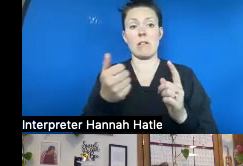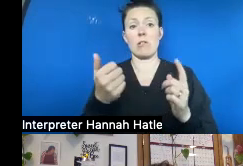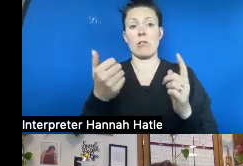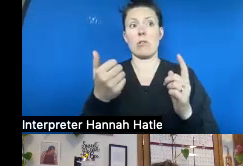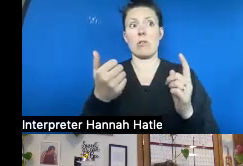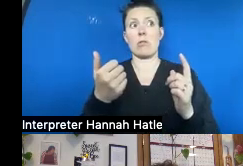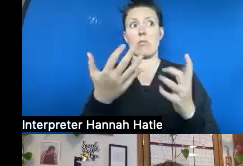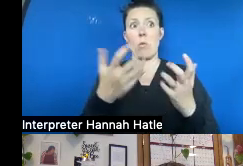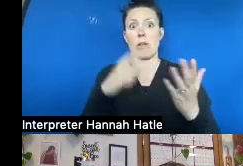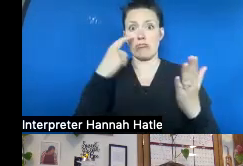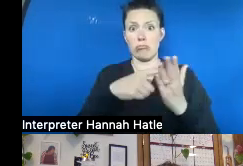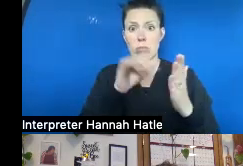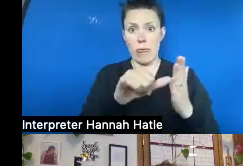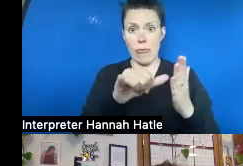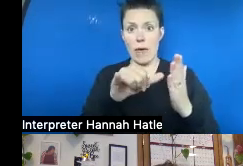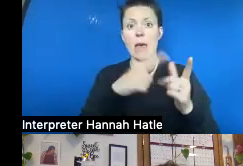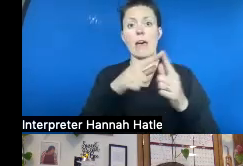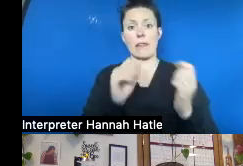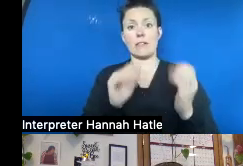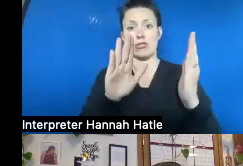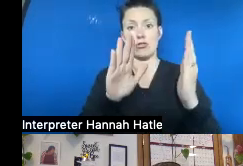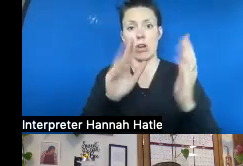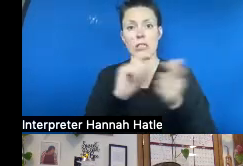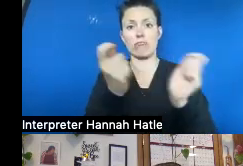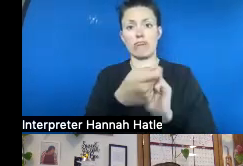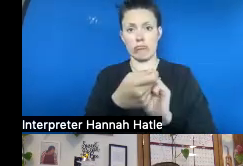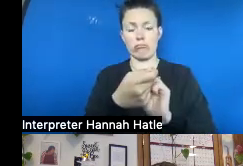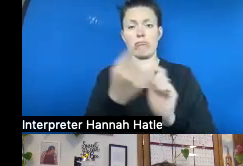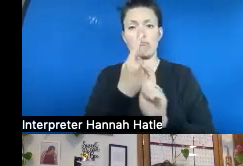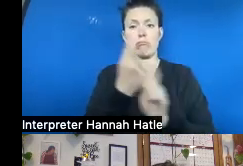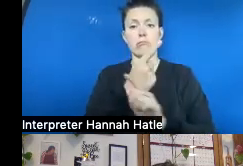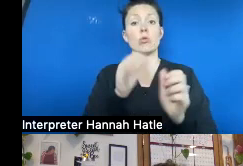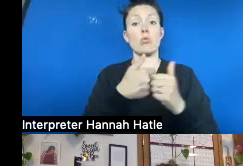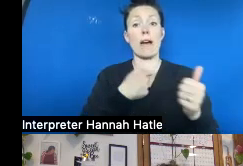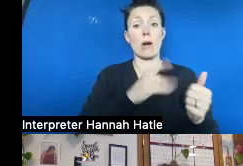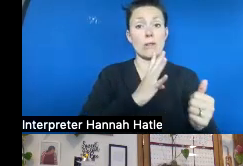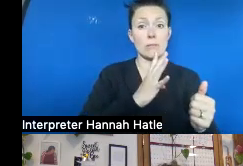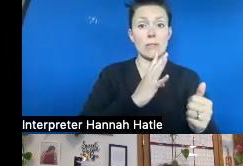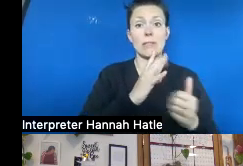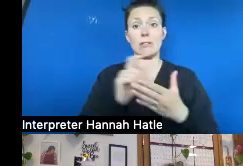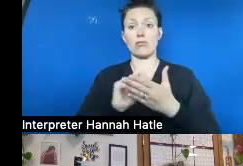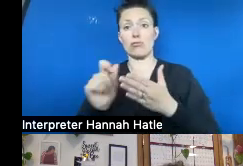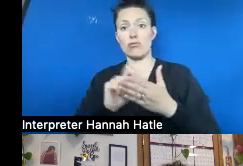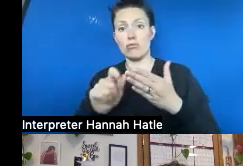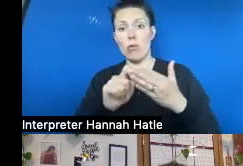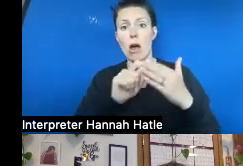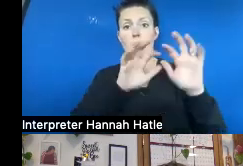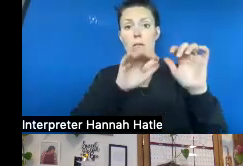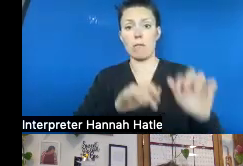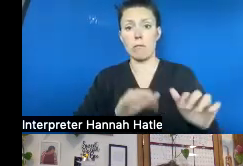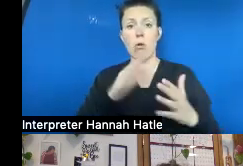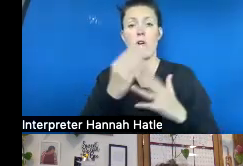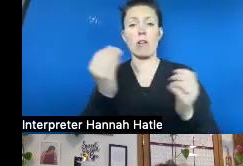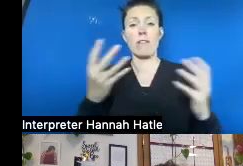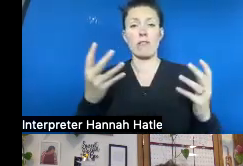and noticing it and addressing it, right? In the way that we speak, the way that we write, all the information, it